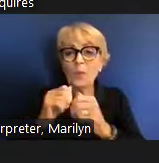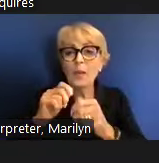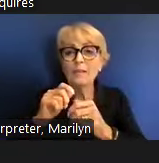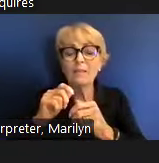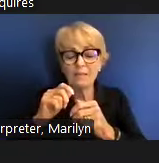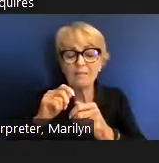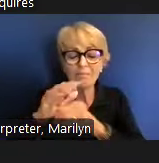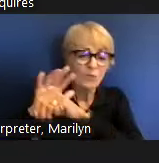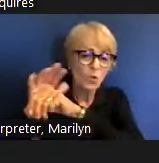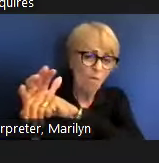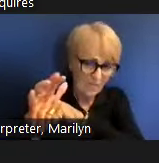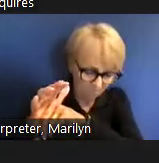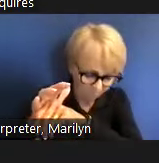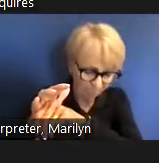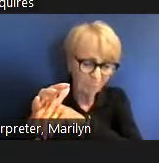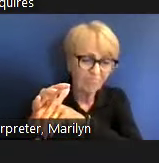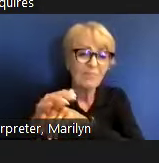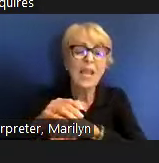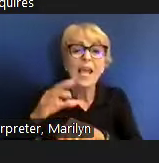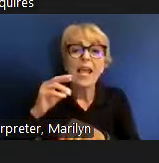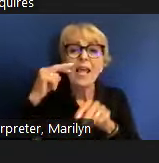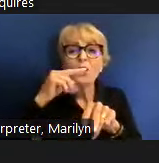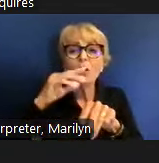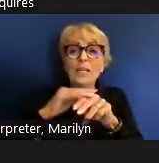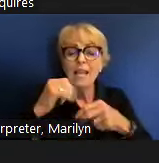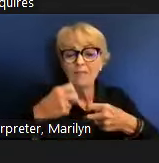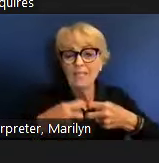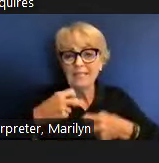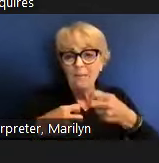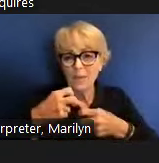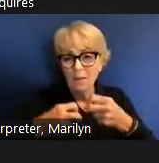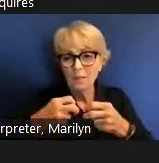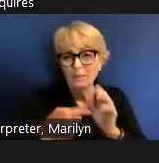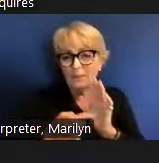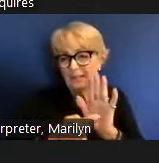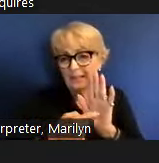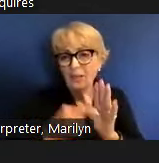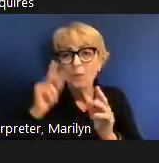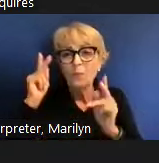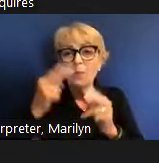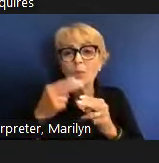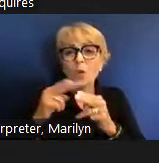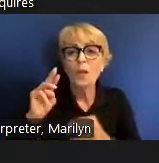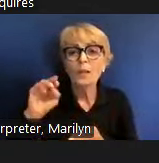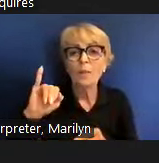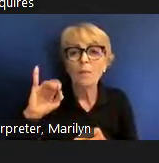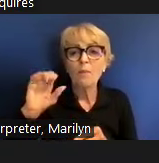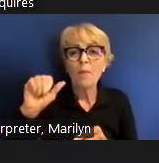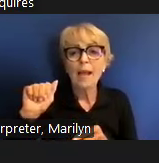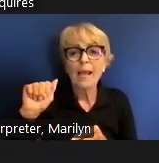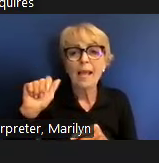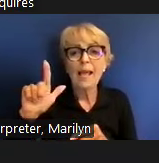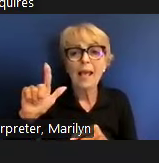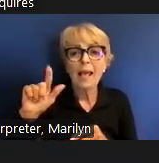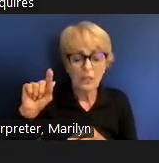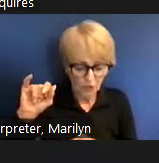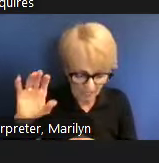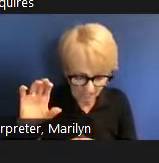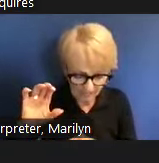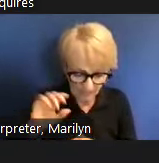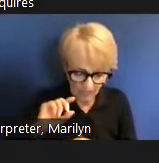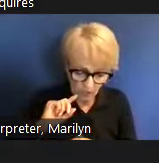had, and then you look at the symptoms for what people with what's called myalgic encephalomyelitis chronic fatigue